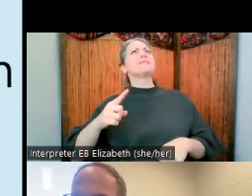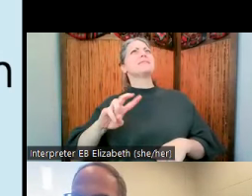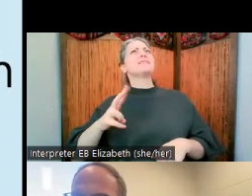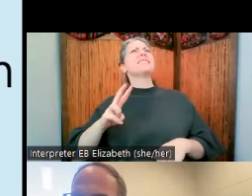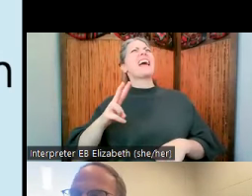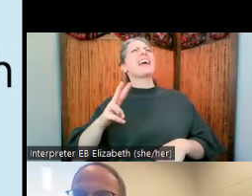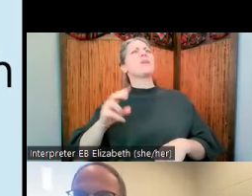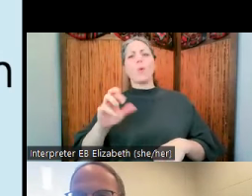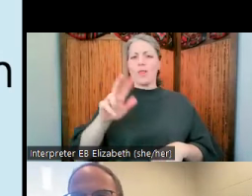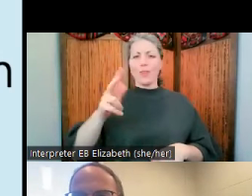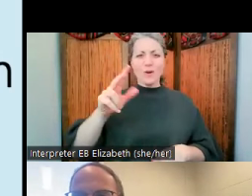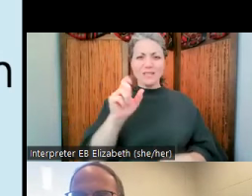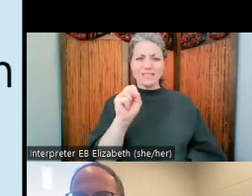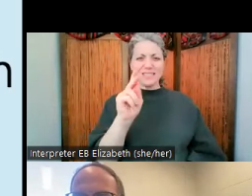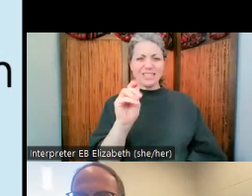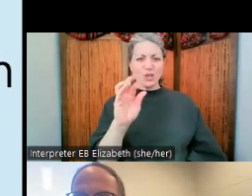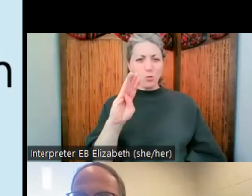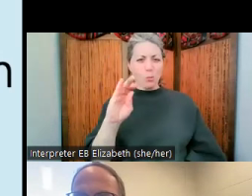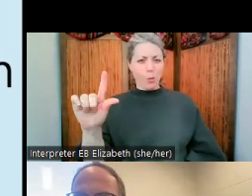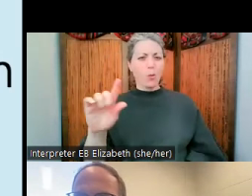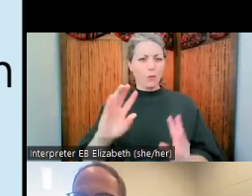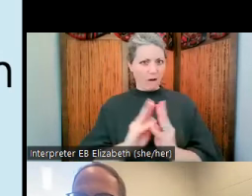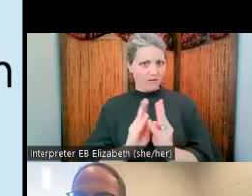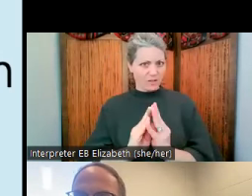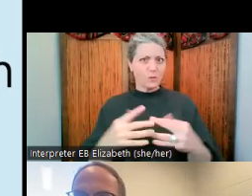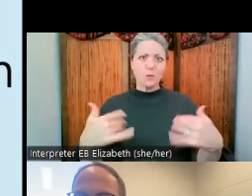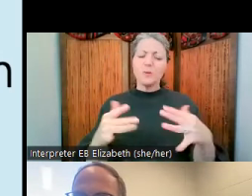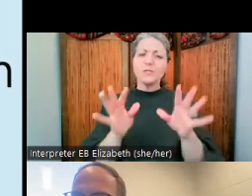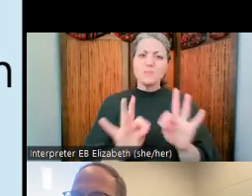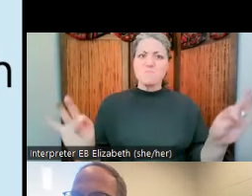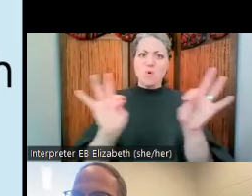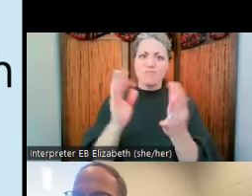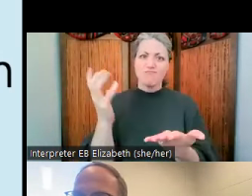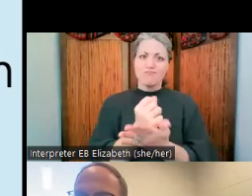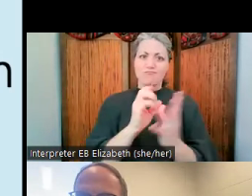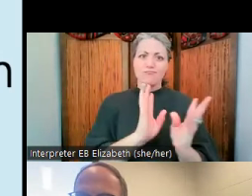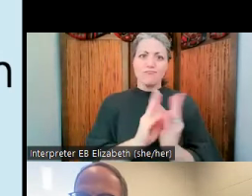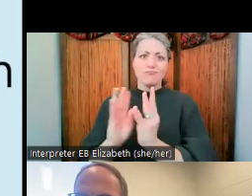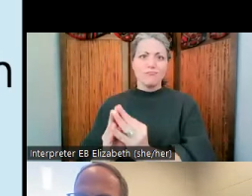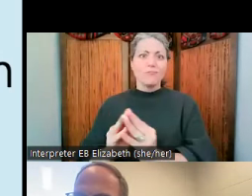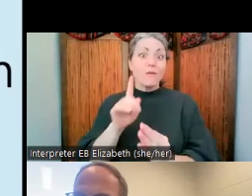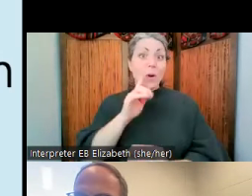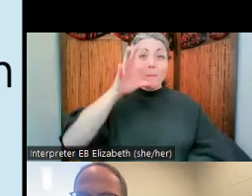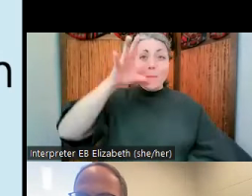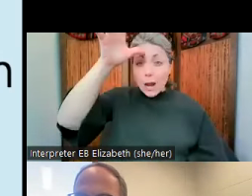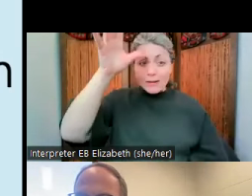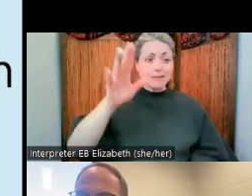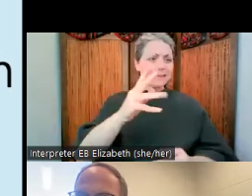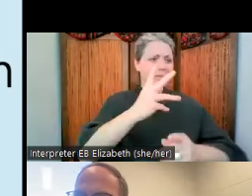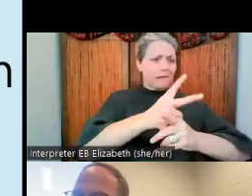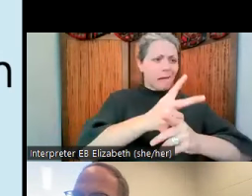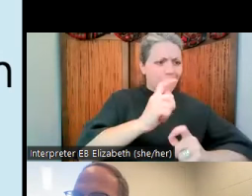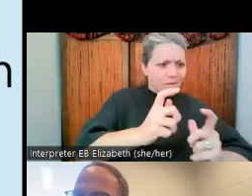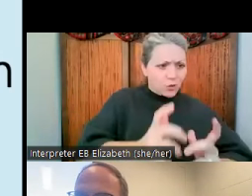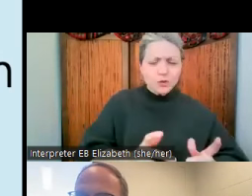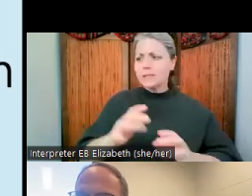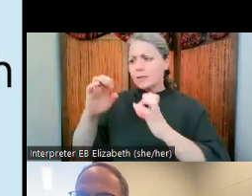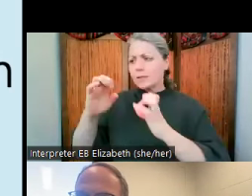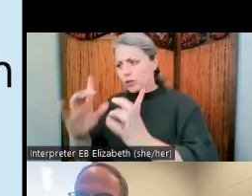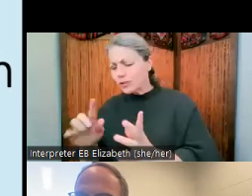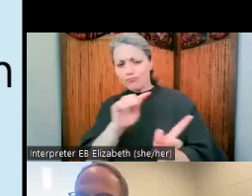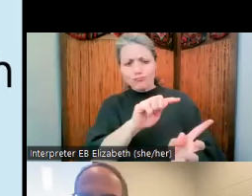it's such an important forum, a way for parents, caregivers, educators